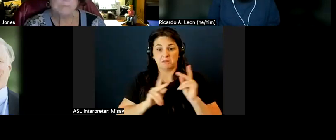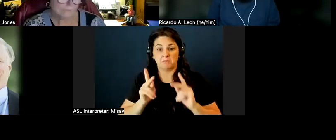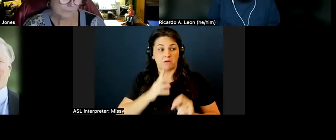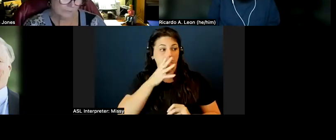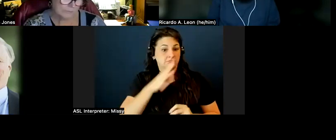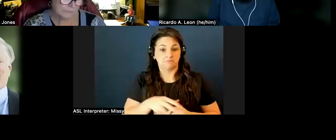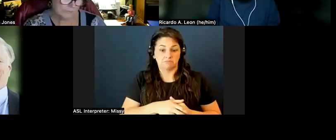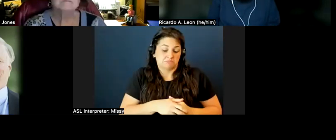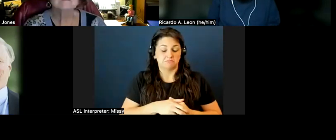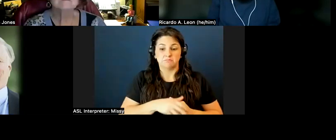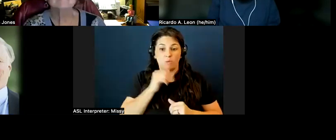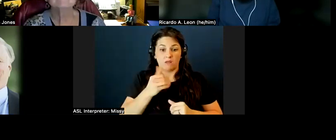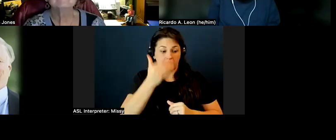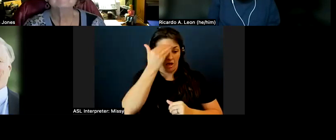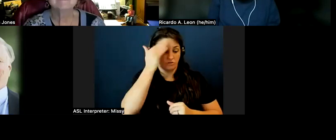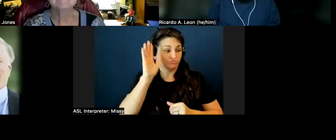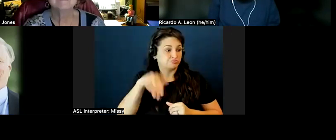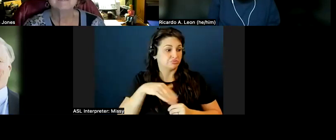are simply ignorant.